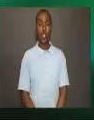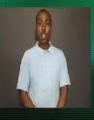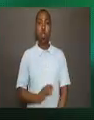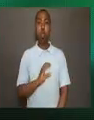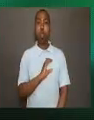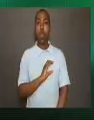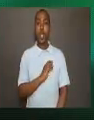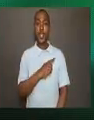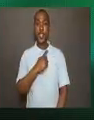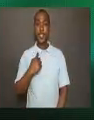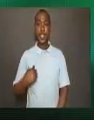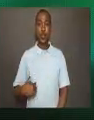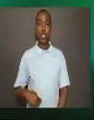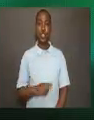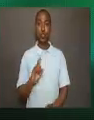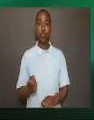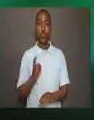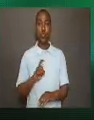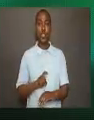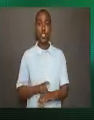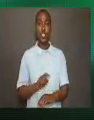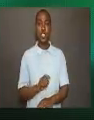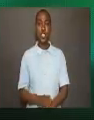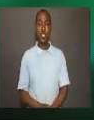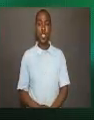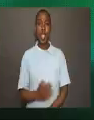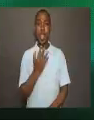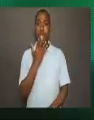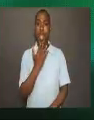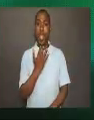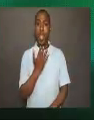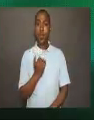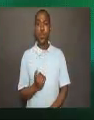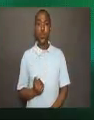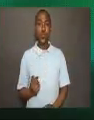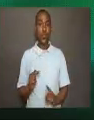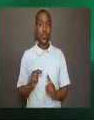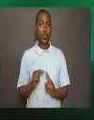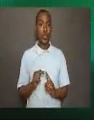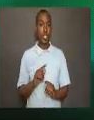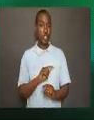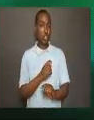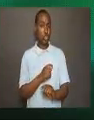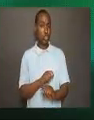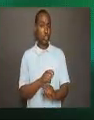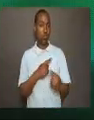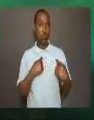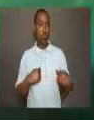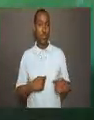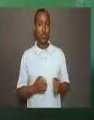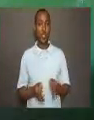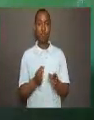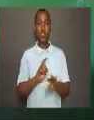Coronary circulation occurs when blood passes through the tissue of the heart.